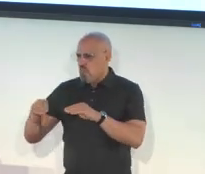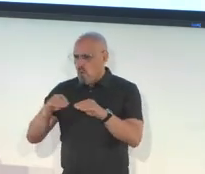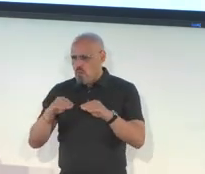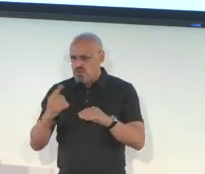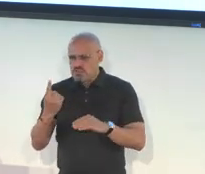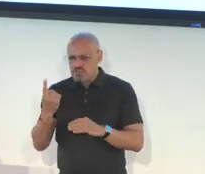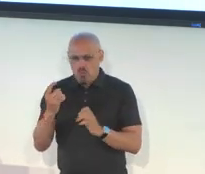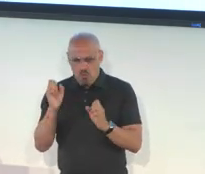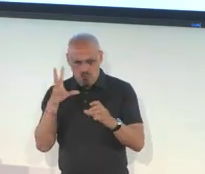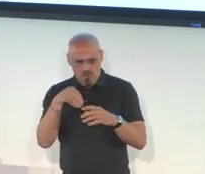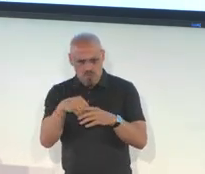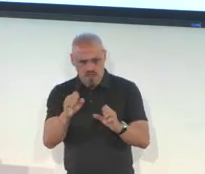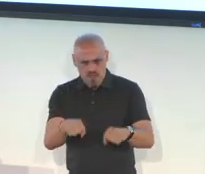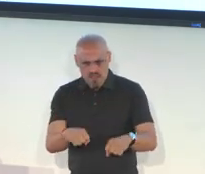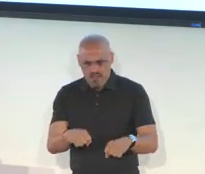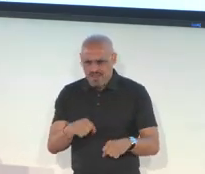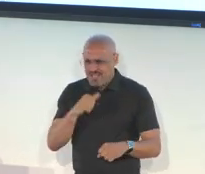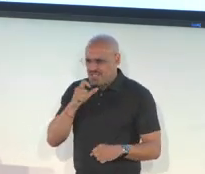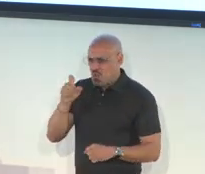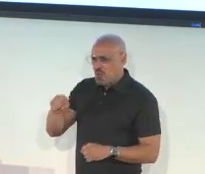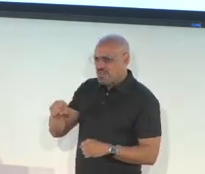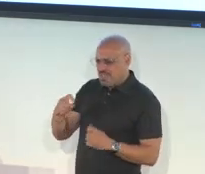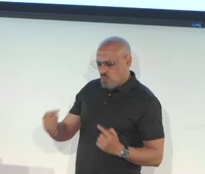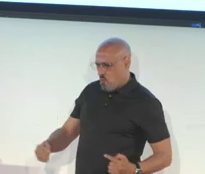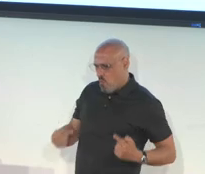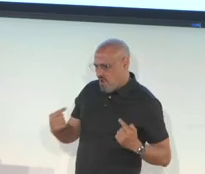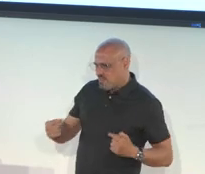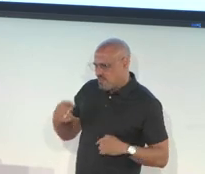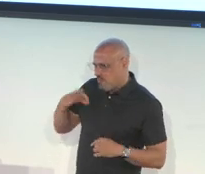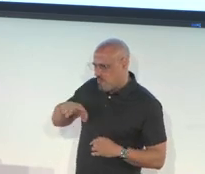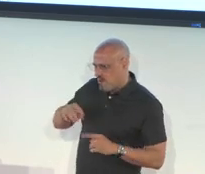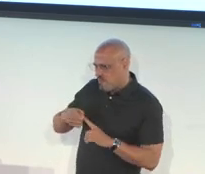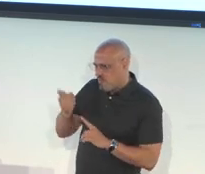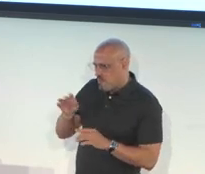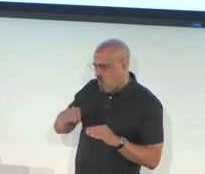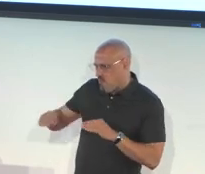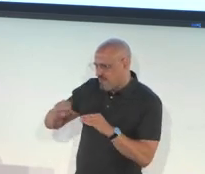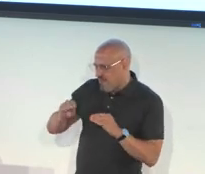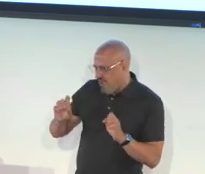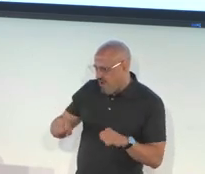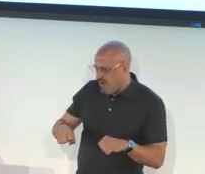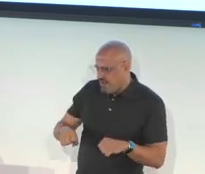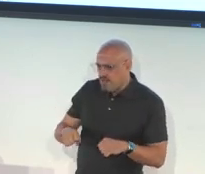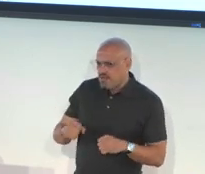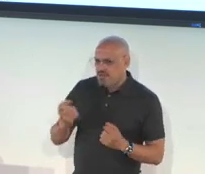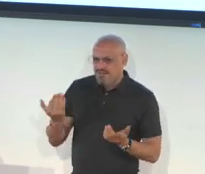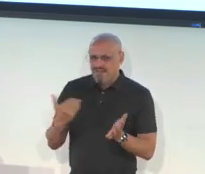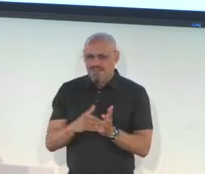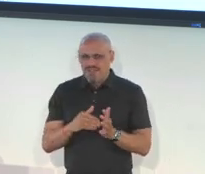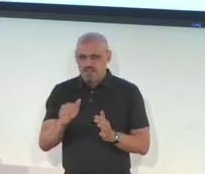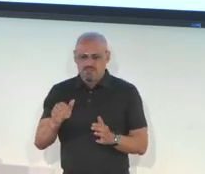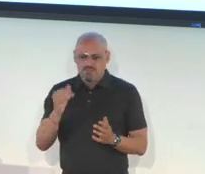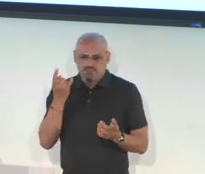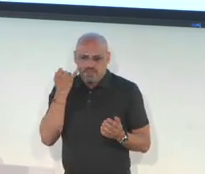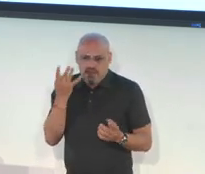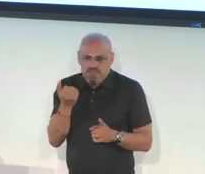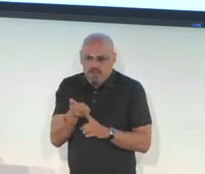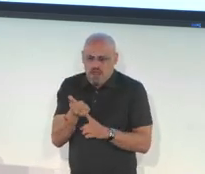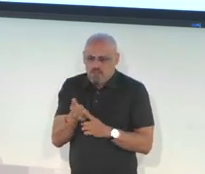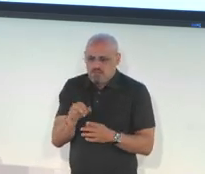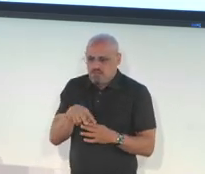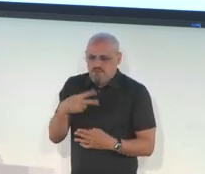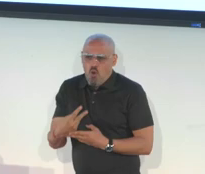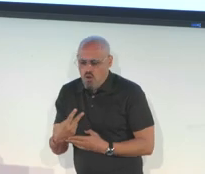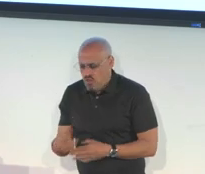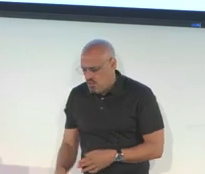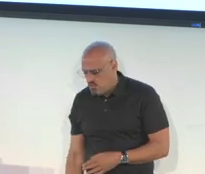someone is able to participate. You don't necessarily need to be in a wheelchair to benefit from needing a ramp. You could, once again, twisted your ankle. You could have some kind